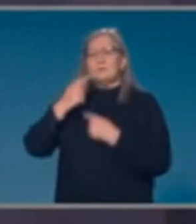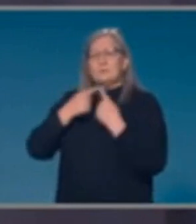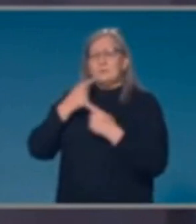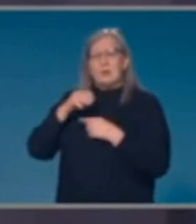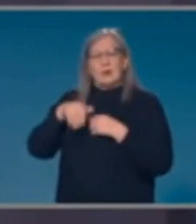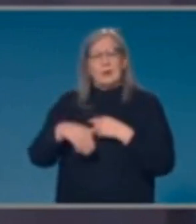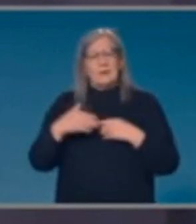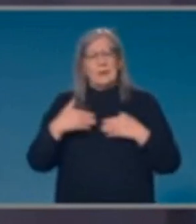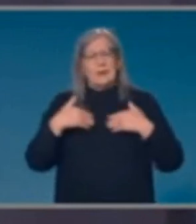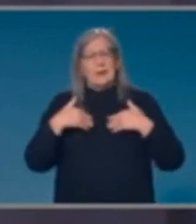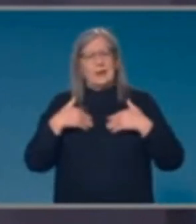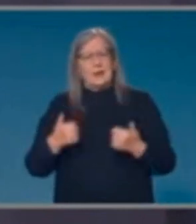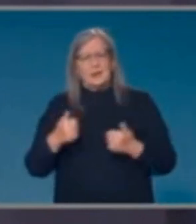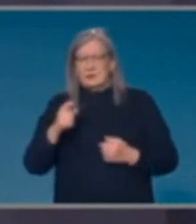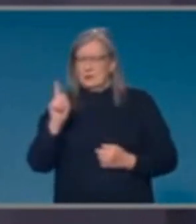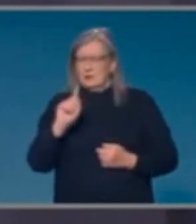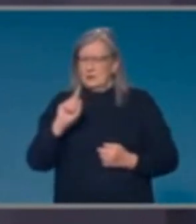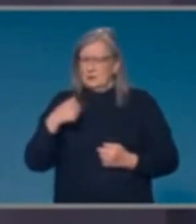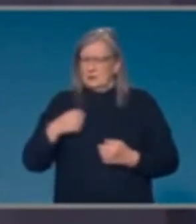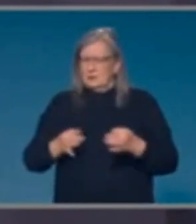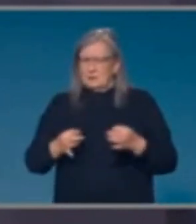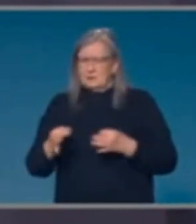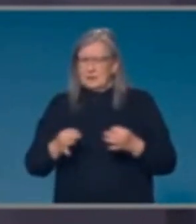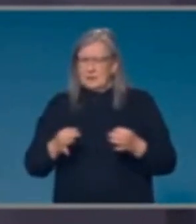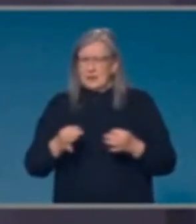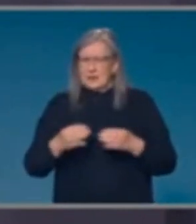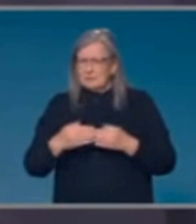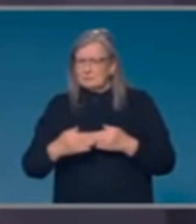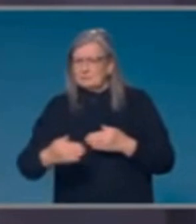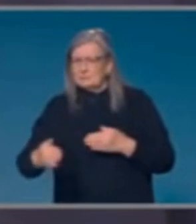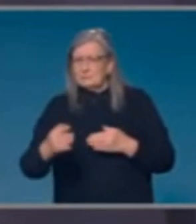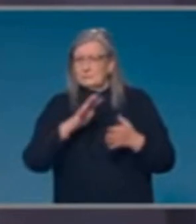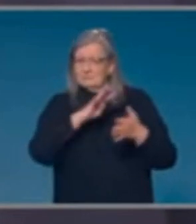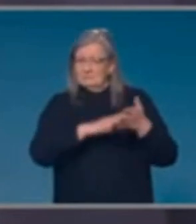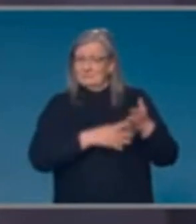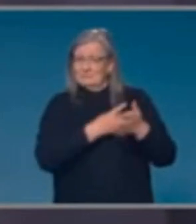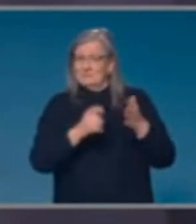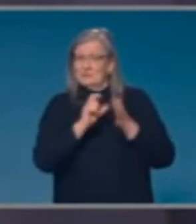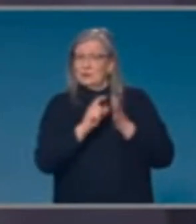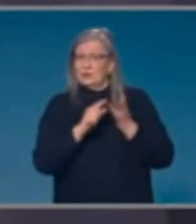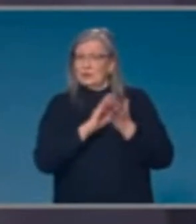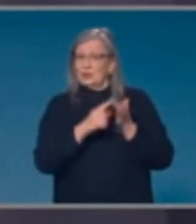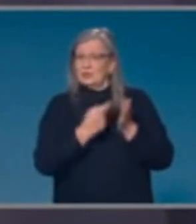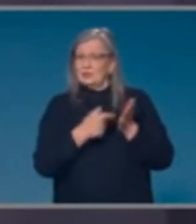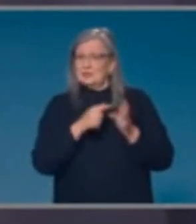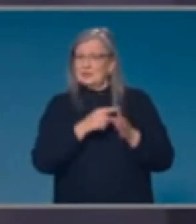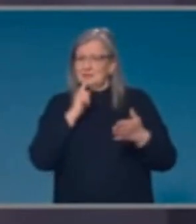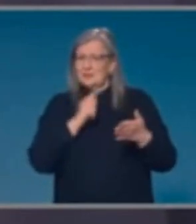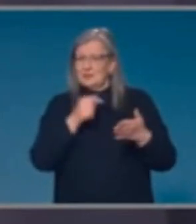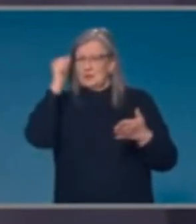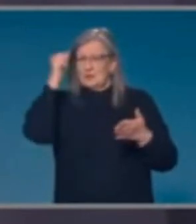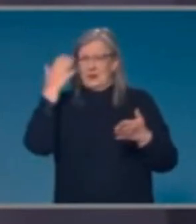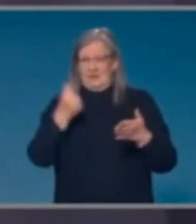has been very clear that because of the Delta virus, the Delta variant of the virus being so much more